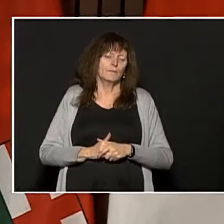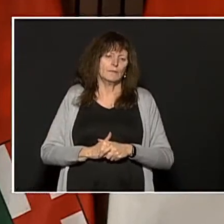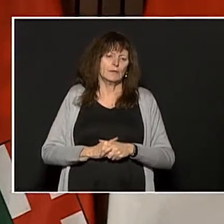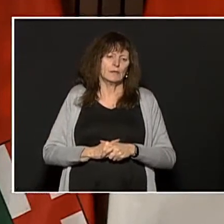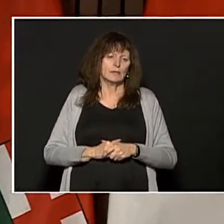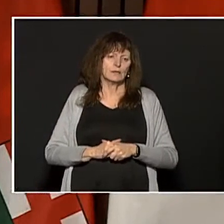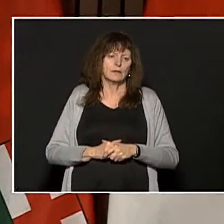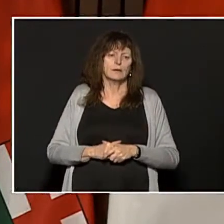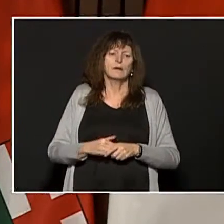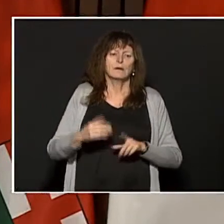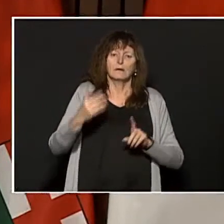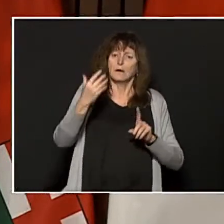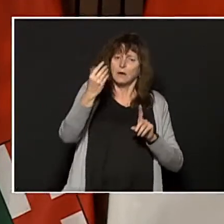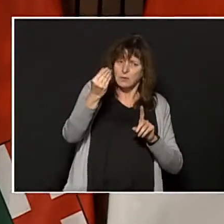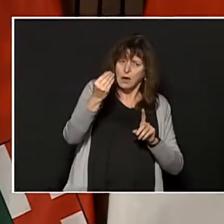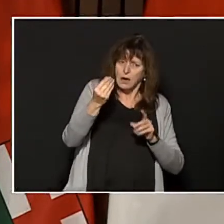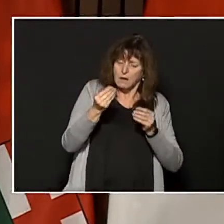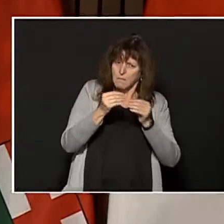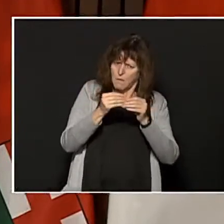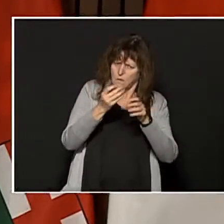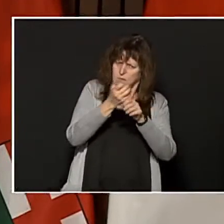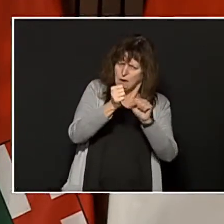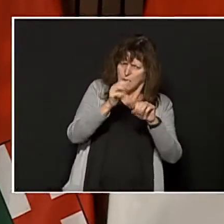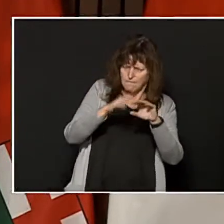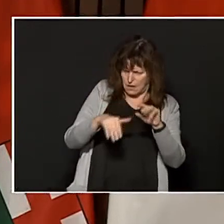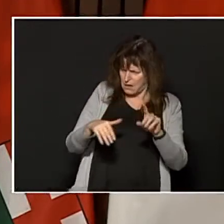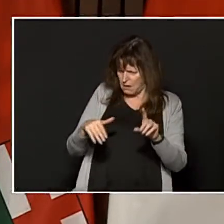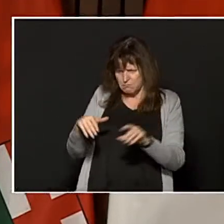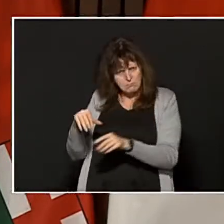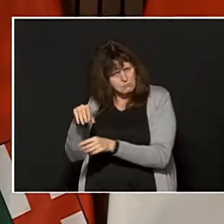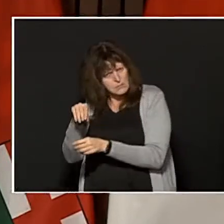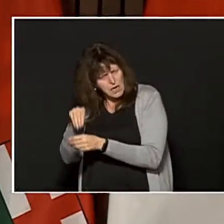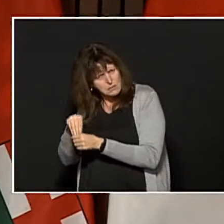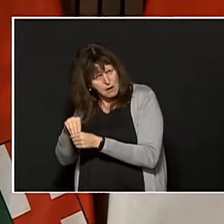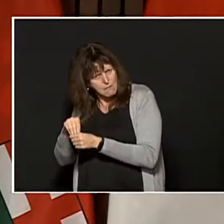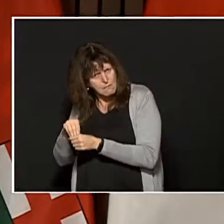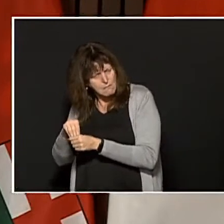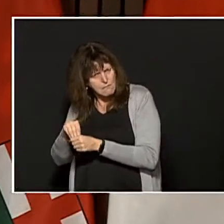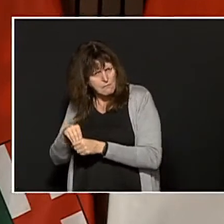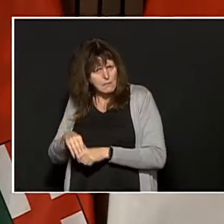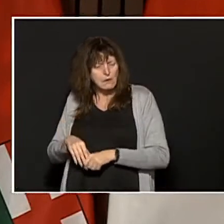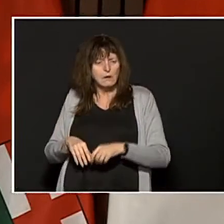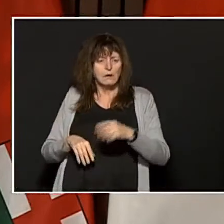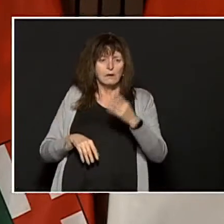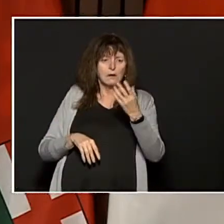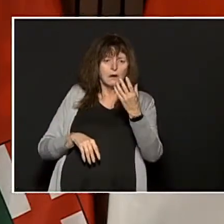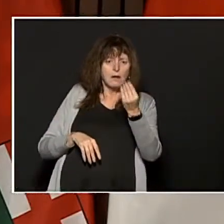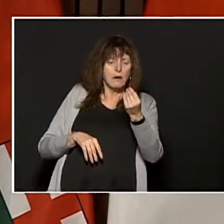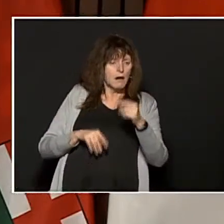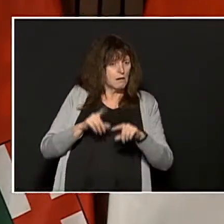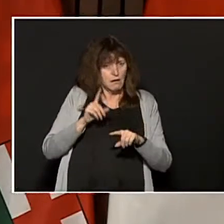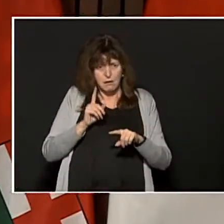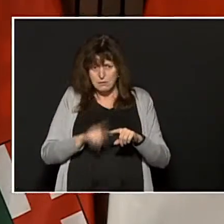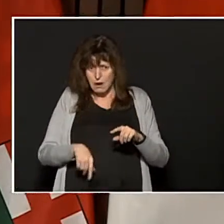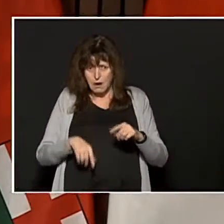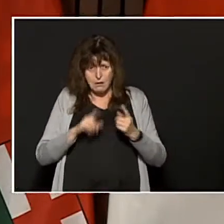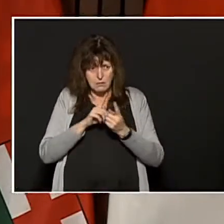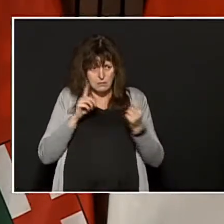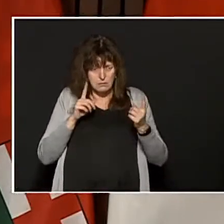indoors. And it's outdoors plus either masking, if you can't be distant from someone, or distancing with